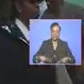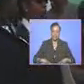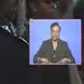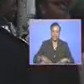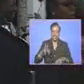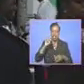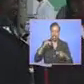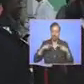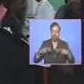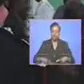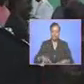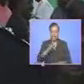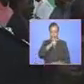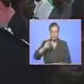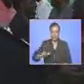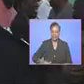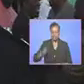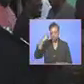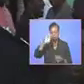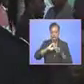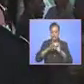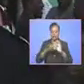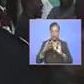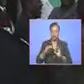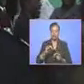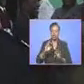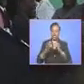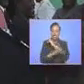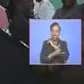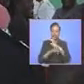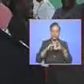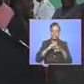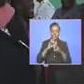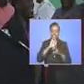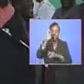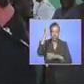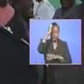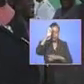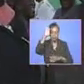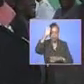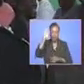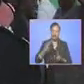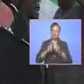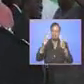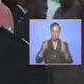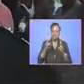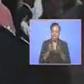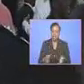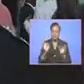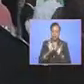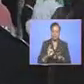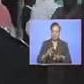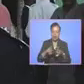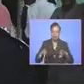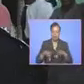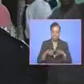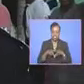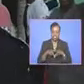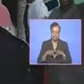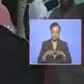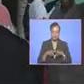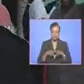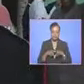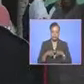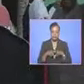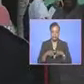non-resident ambassador to a number of countries in Europe. A very important posting. Something known as an agrément